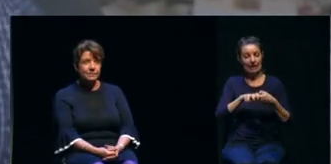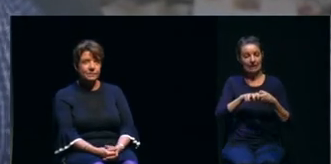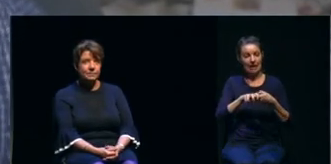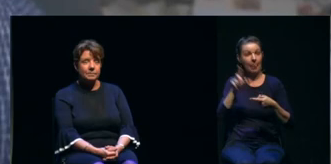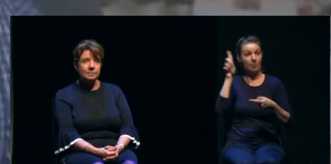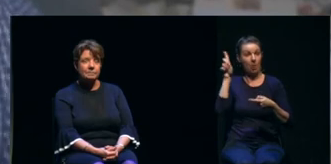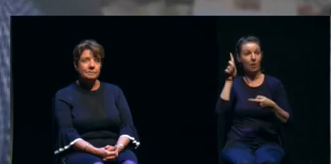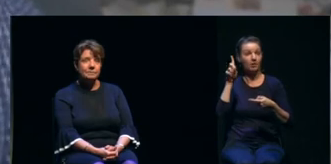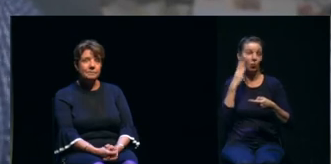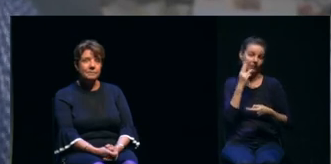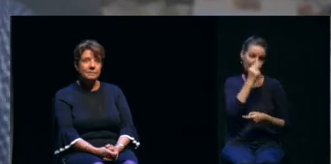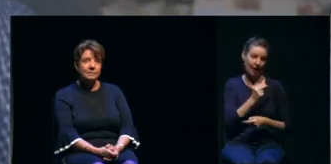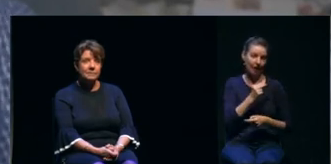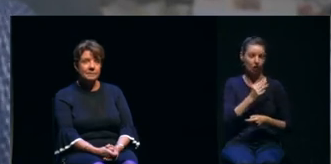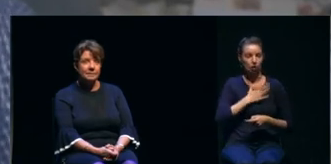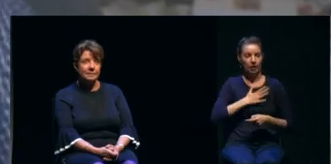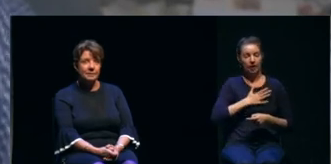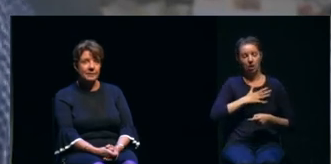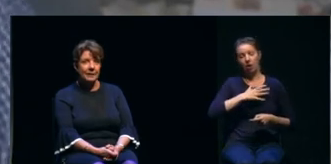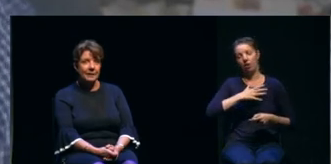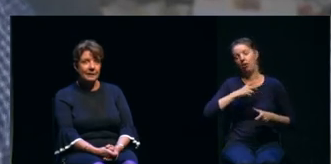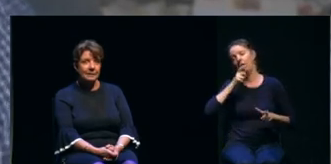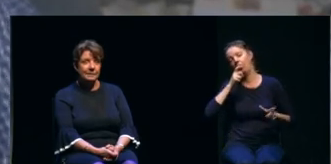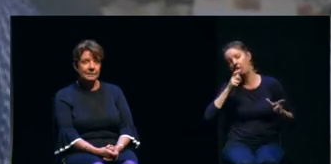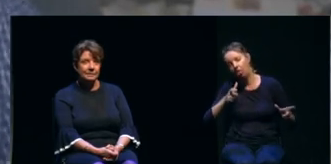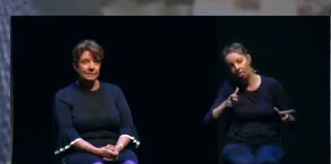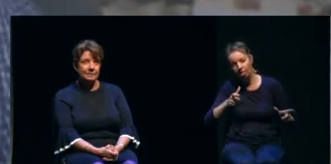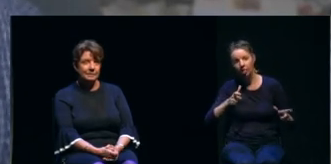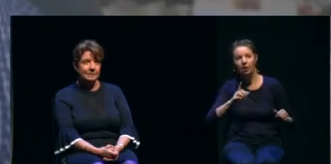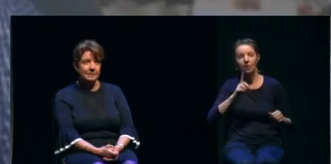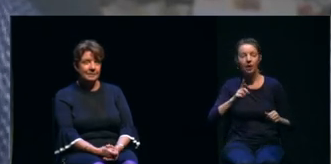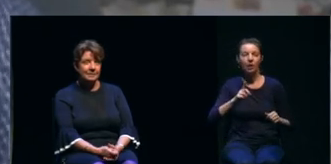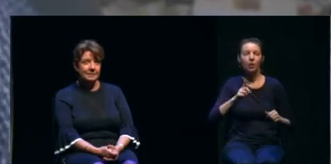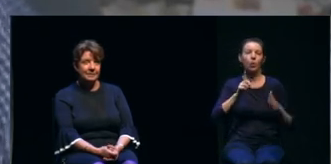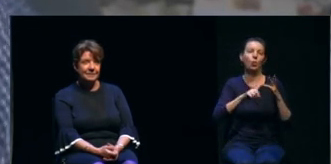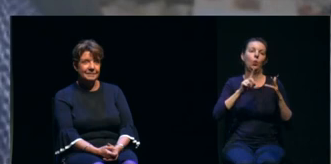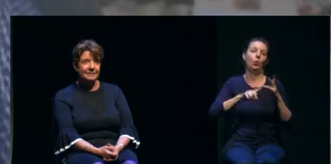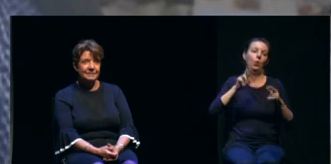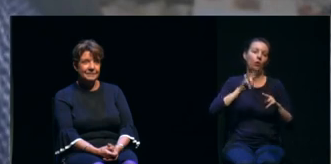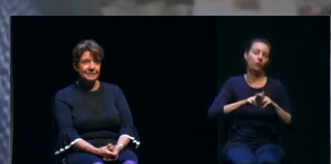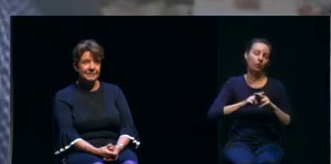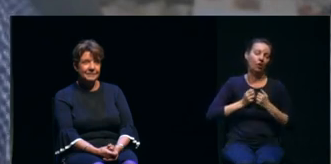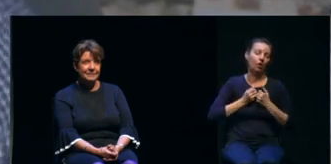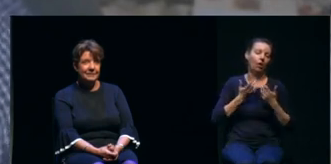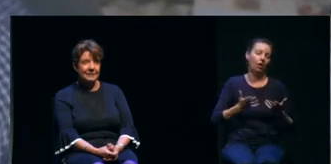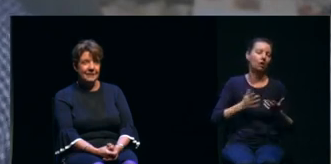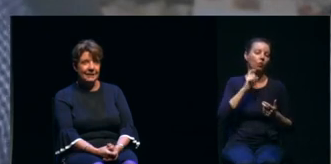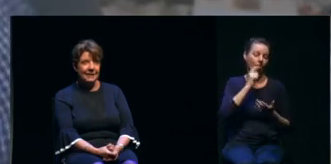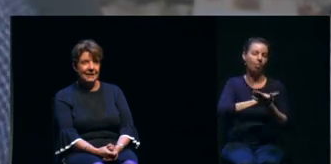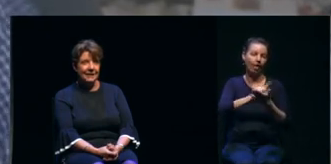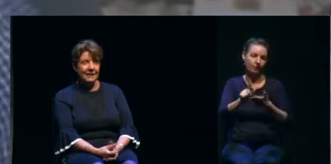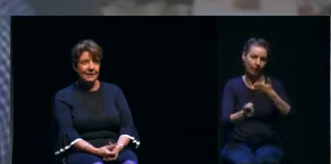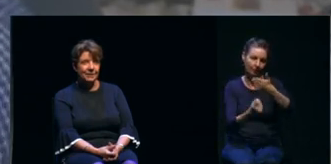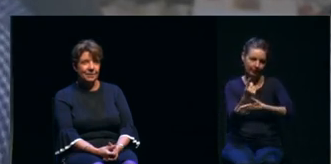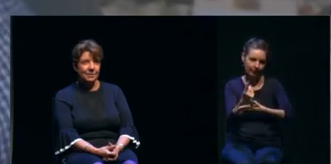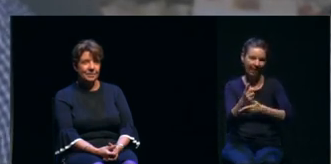moment in your younger years, you're not having to go, oof. But the day of oof will come. And as you sit down, you'll go, oof.